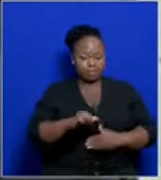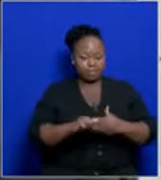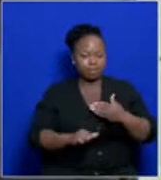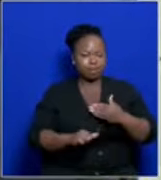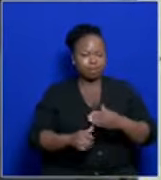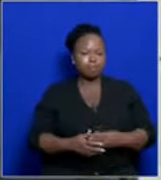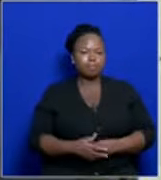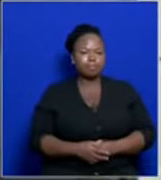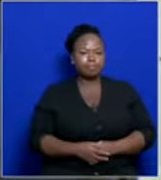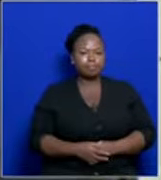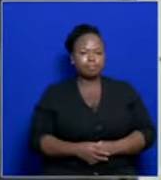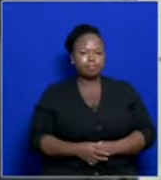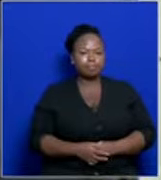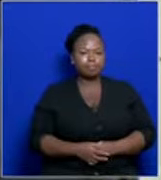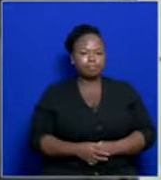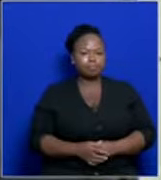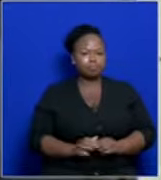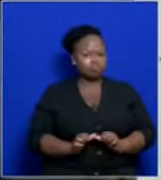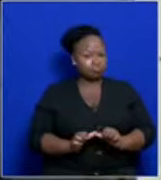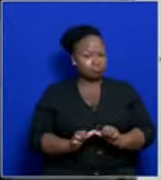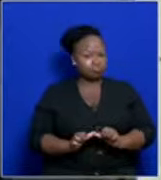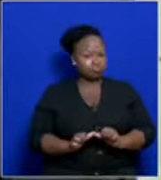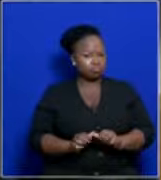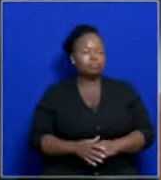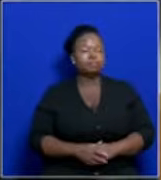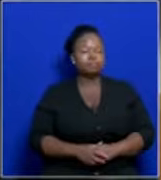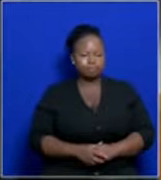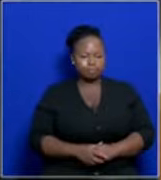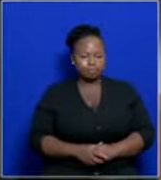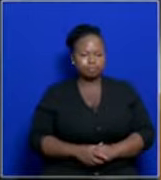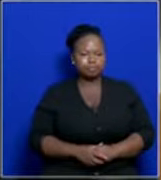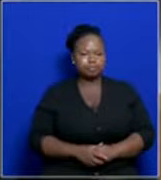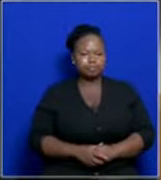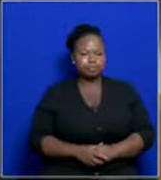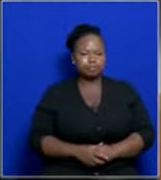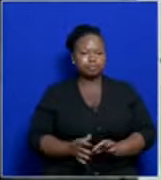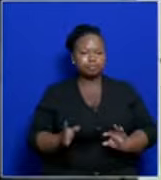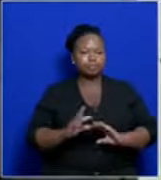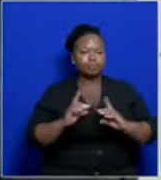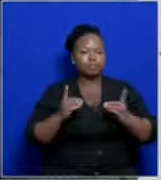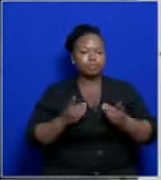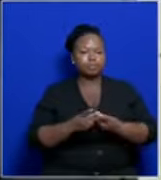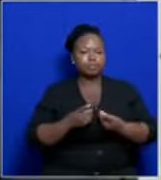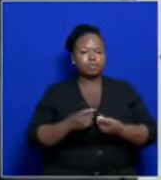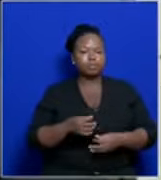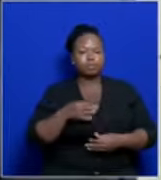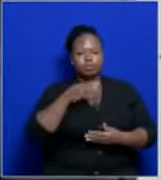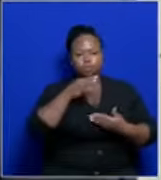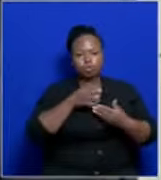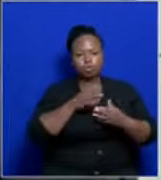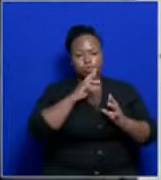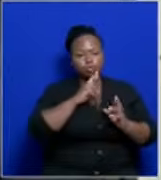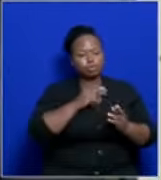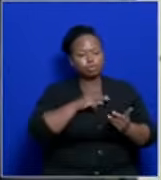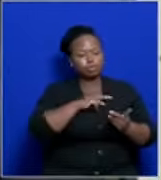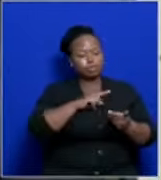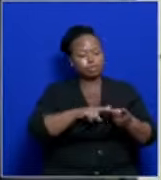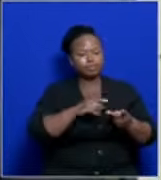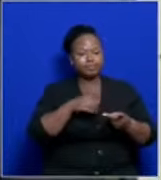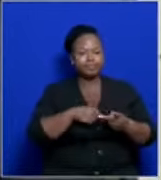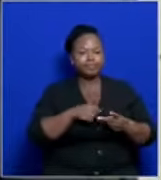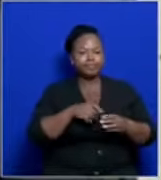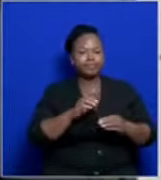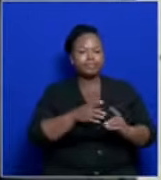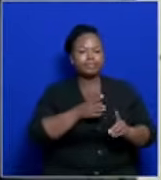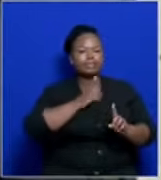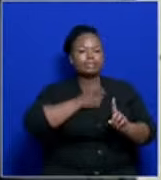Must I continue? Please continue. Conclude that, yes. Departmental recommendation. The outcome of the disciplinary recommendation is